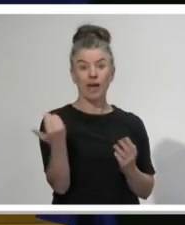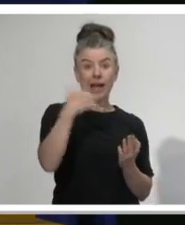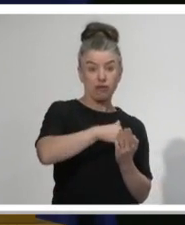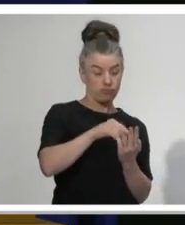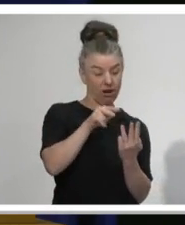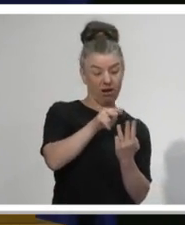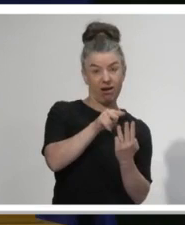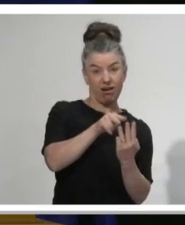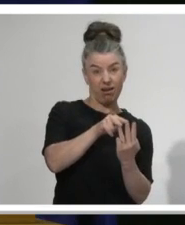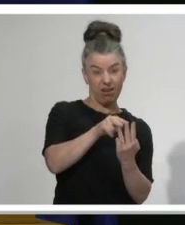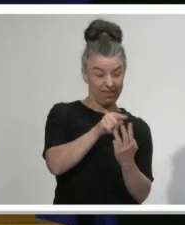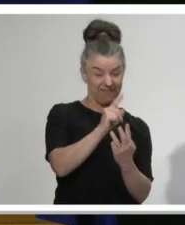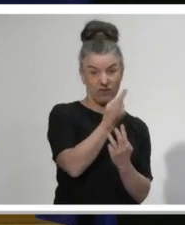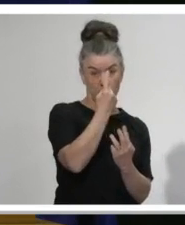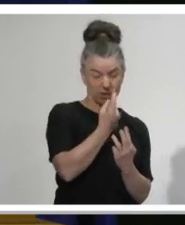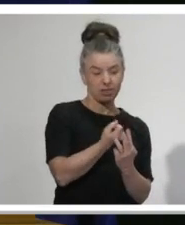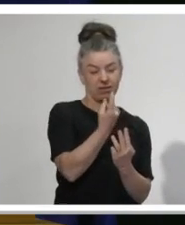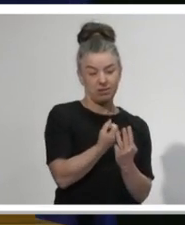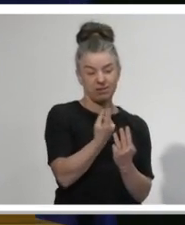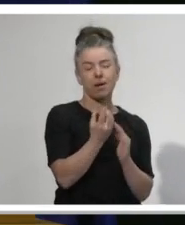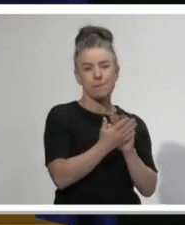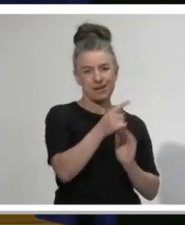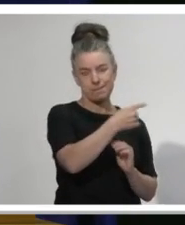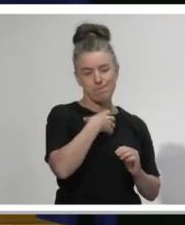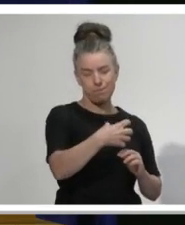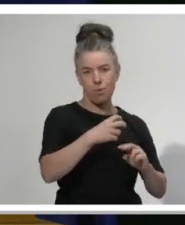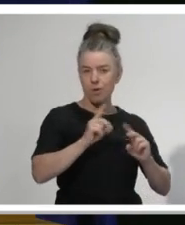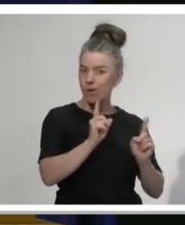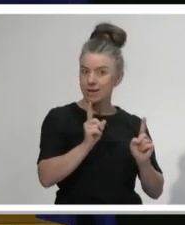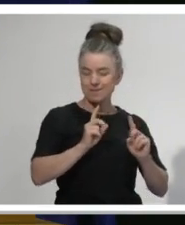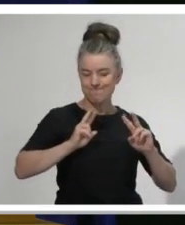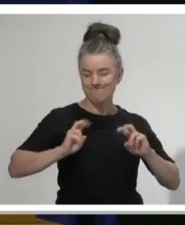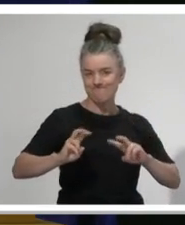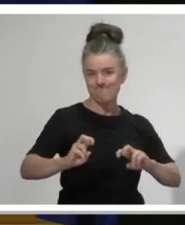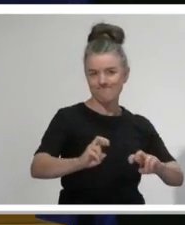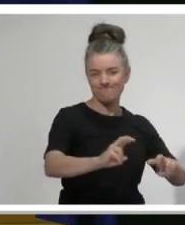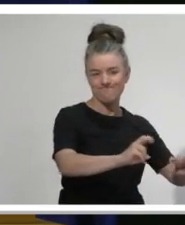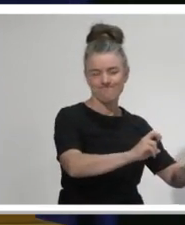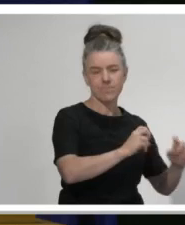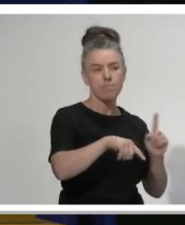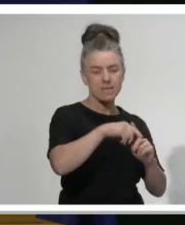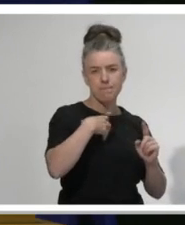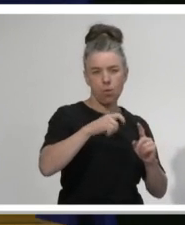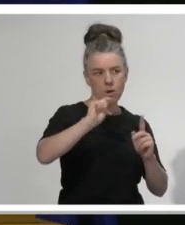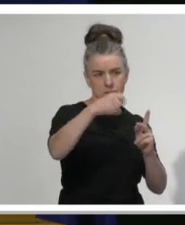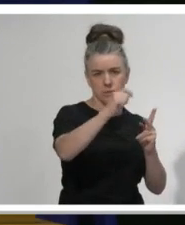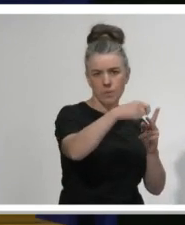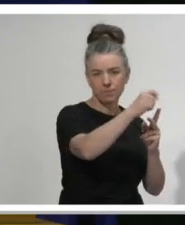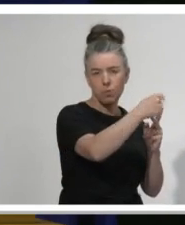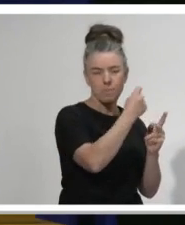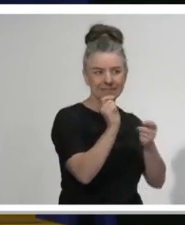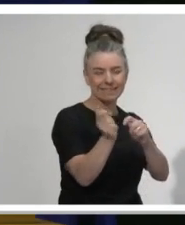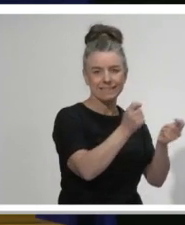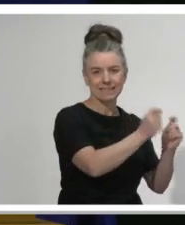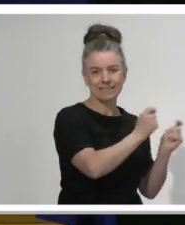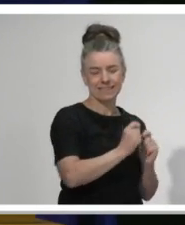have developed since then has added to that intensity of swabbing that is underway, and